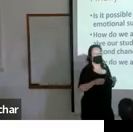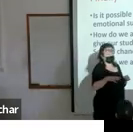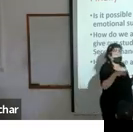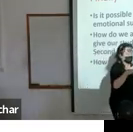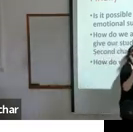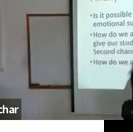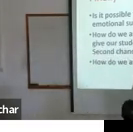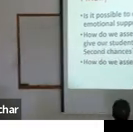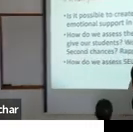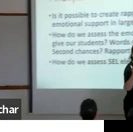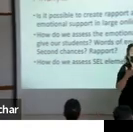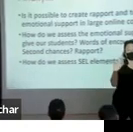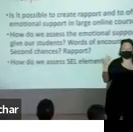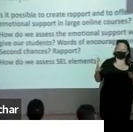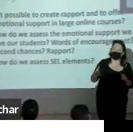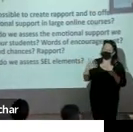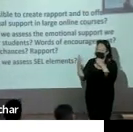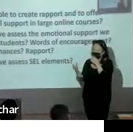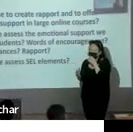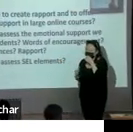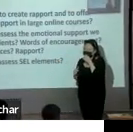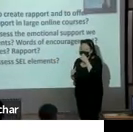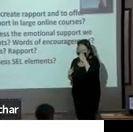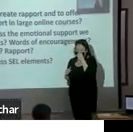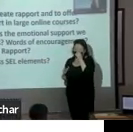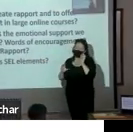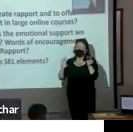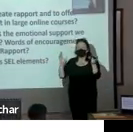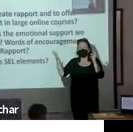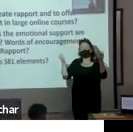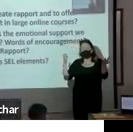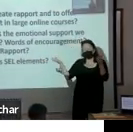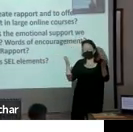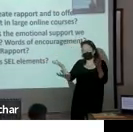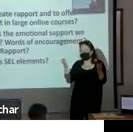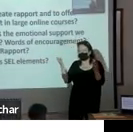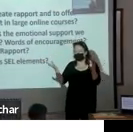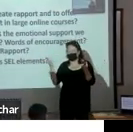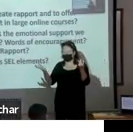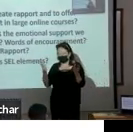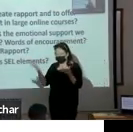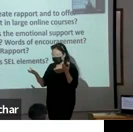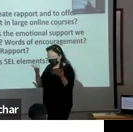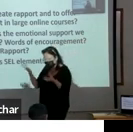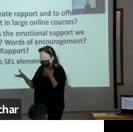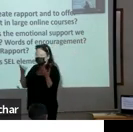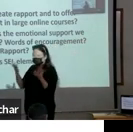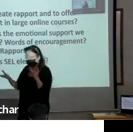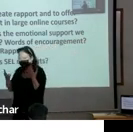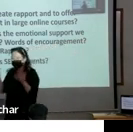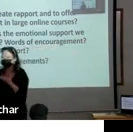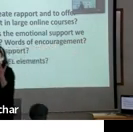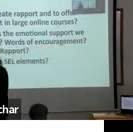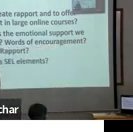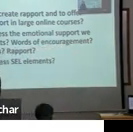the social emotional elements within the course itself? So this is a juggling act,